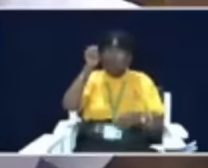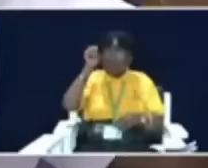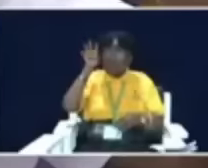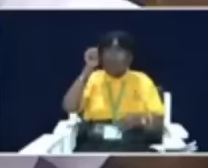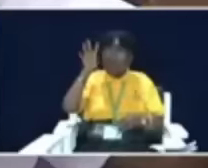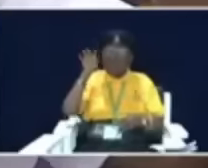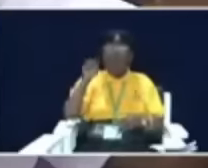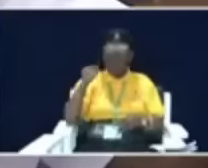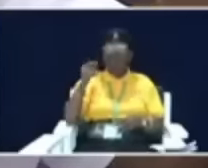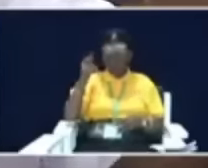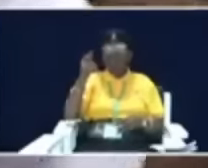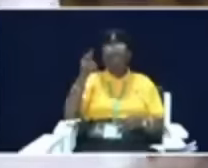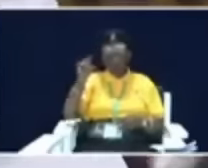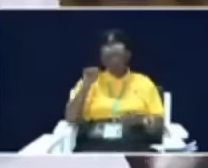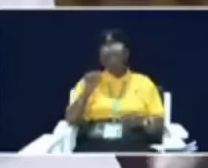Ifa Oriku